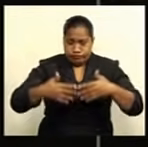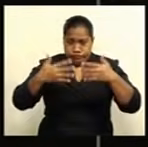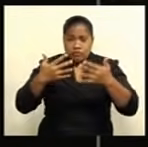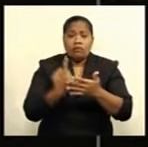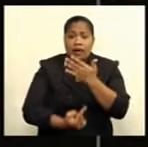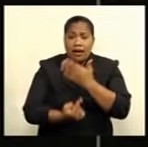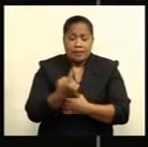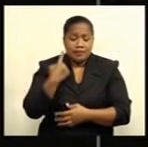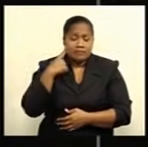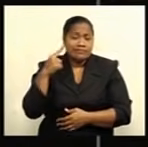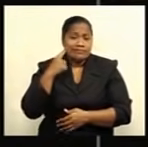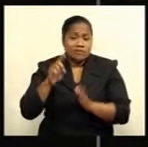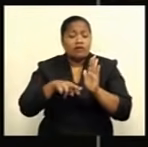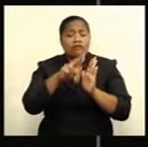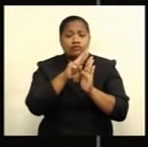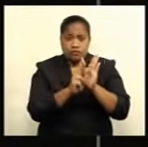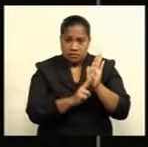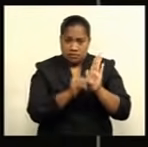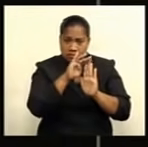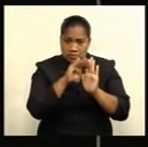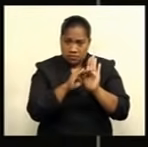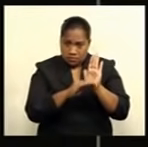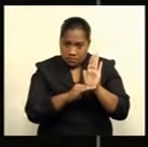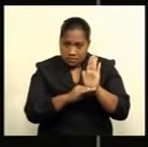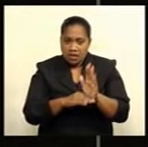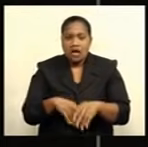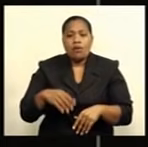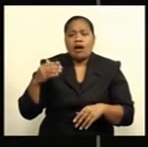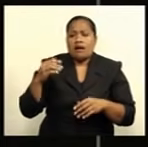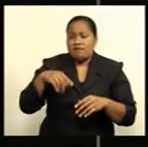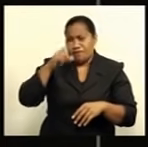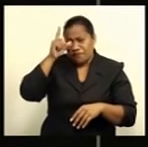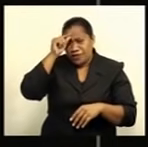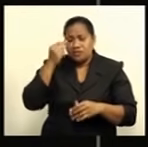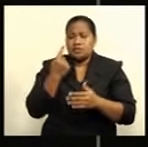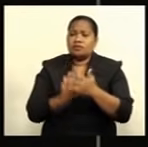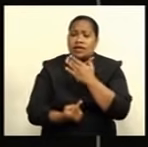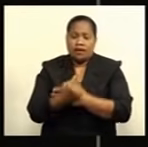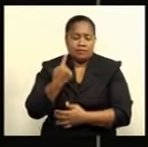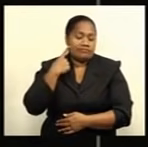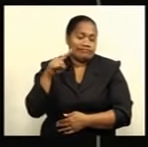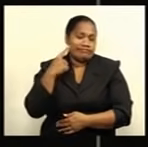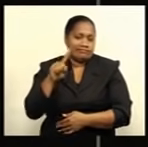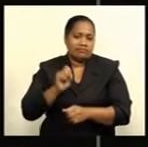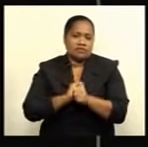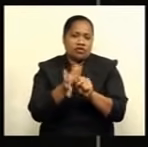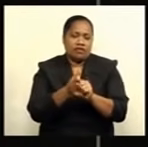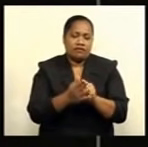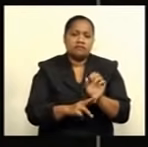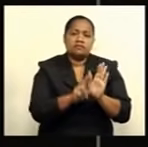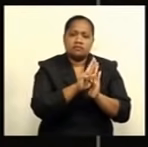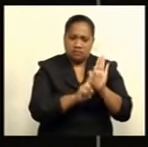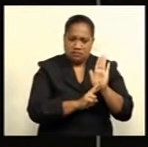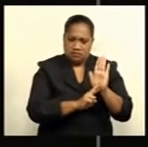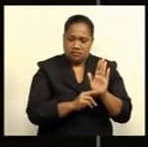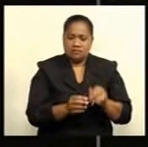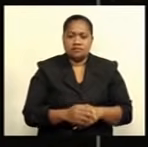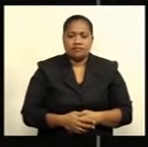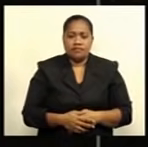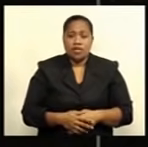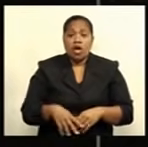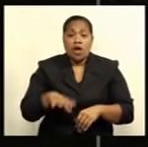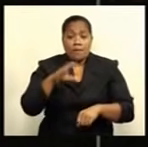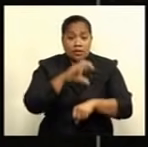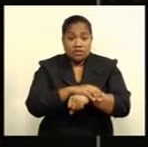issued on a daily basis as hundreds of Fijians disregard COVID-safe protocols. Police Commissioner Brigadier General